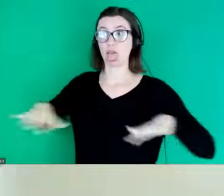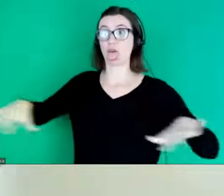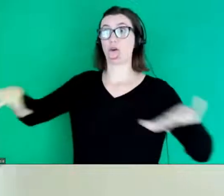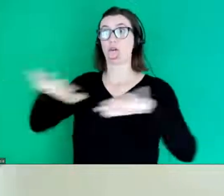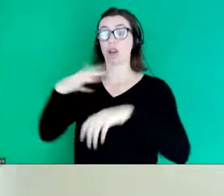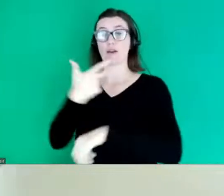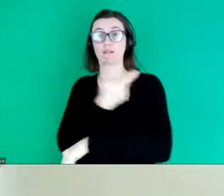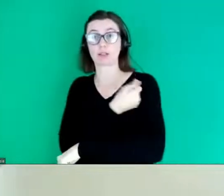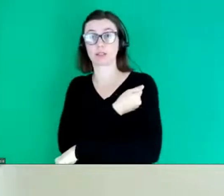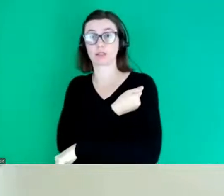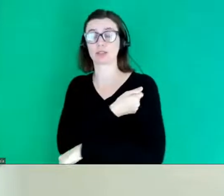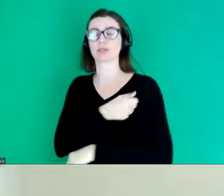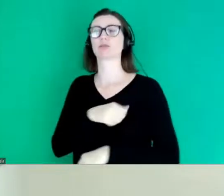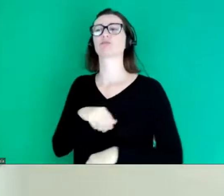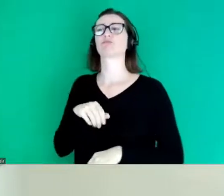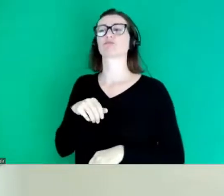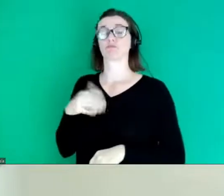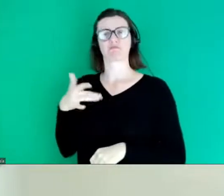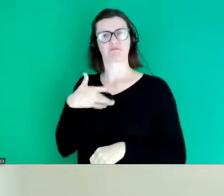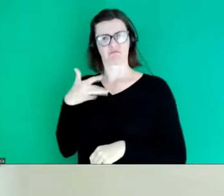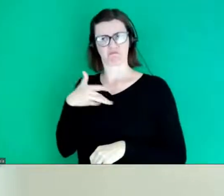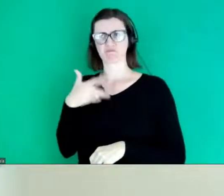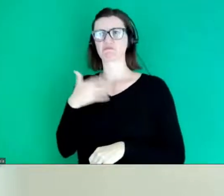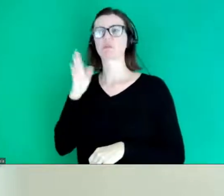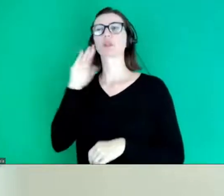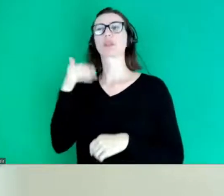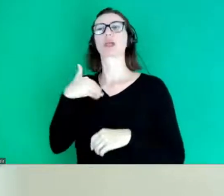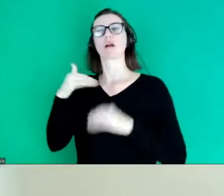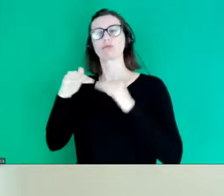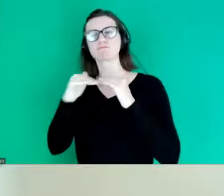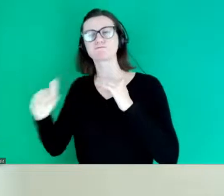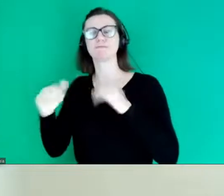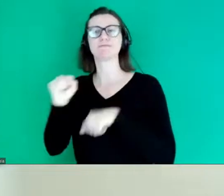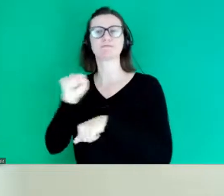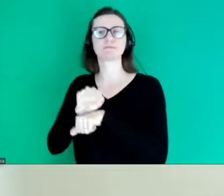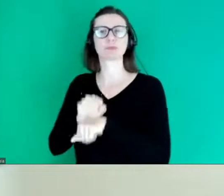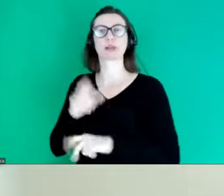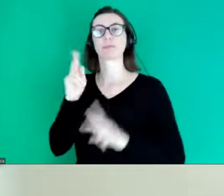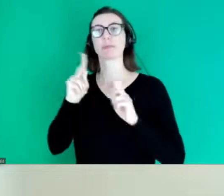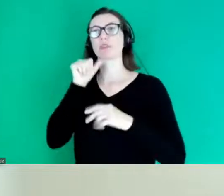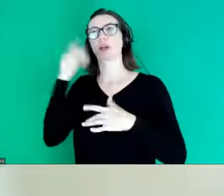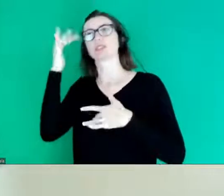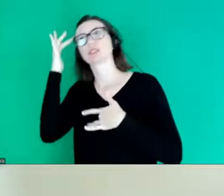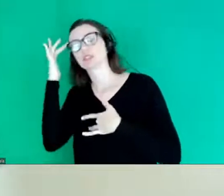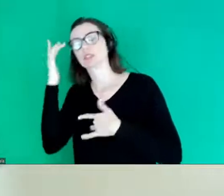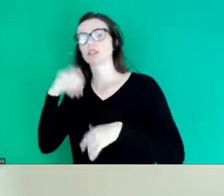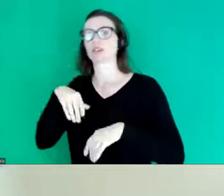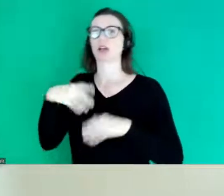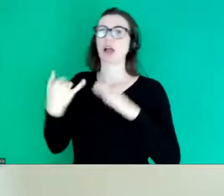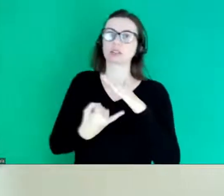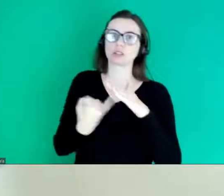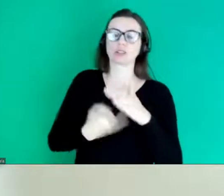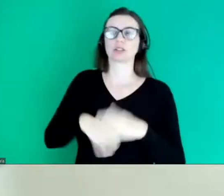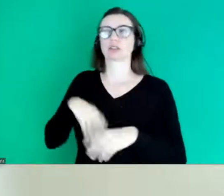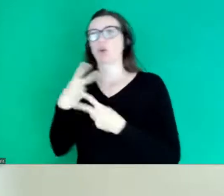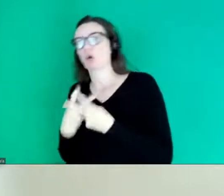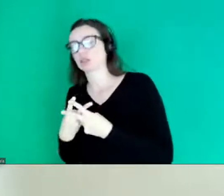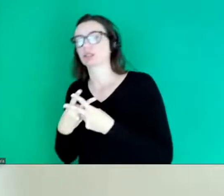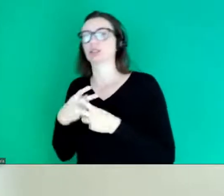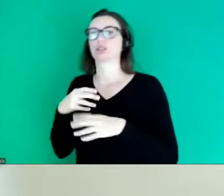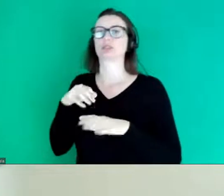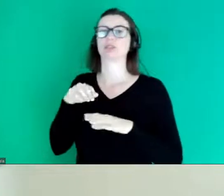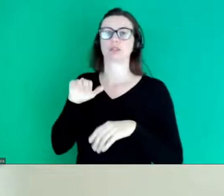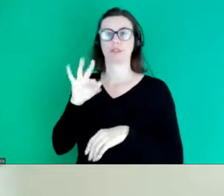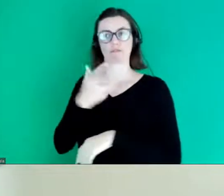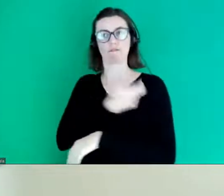more consistent employment, people not getting sick, isolated, quarantined as much if they're vaccinated. And I think